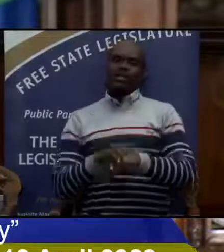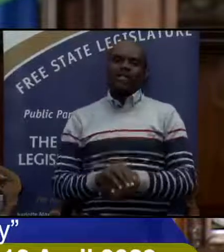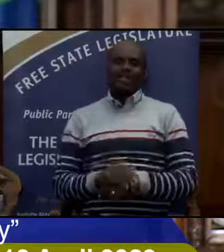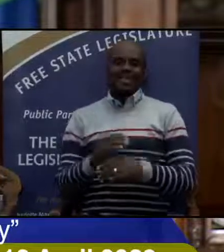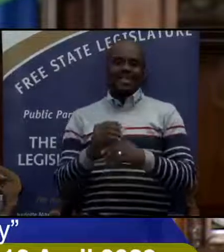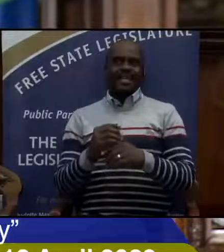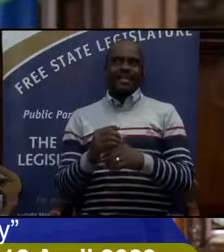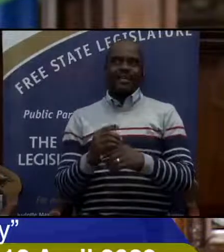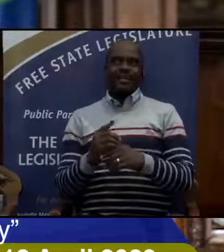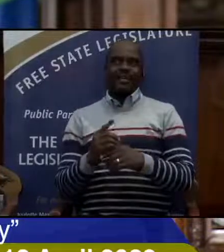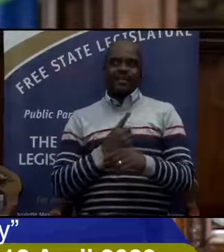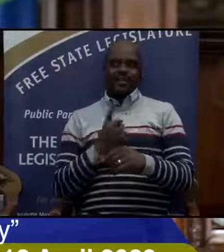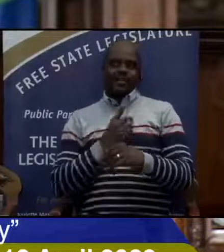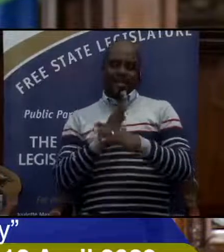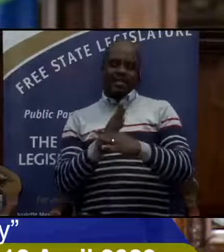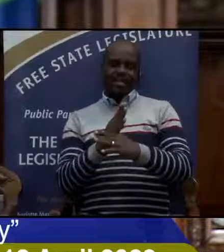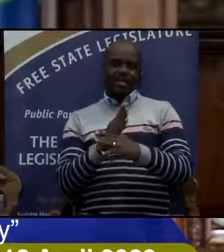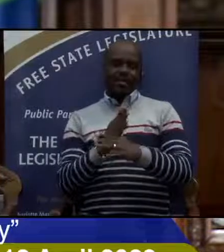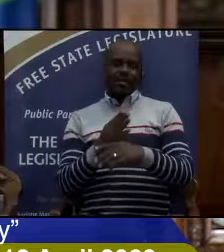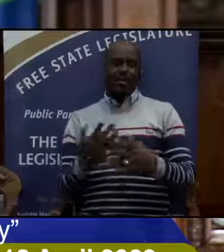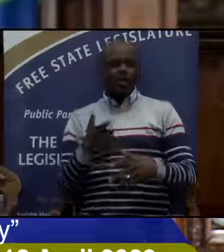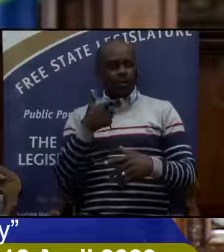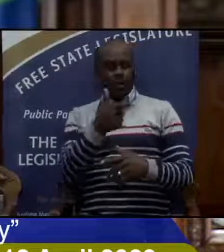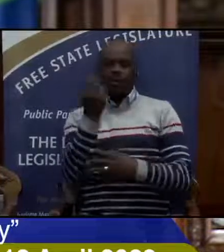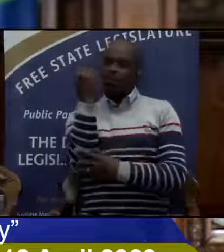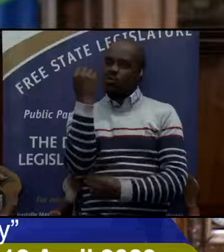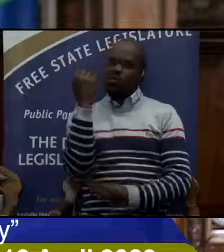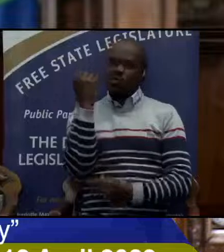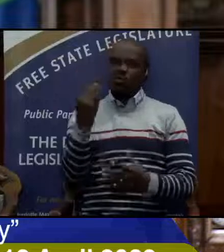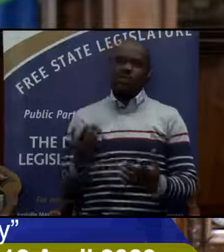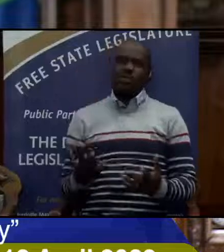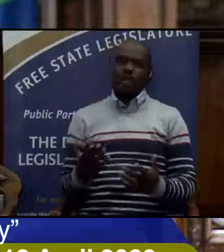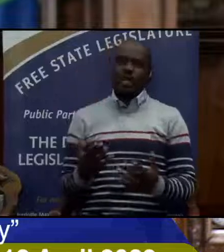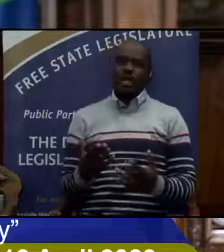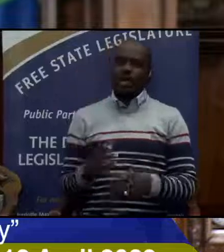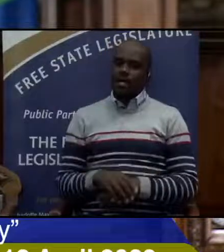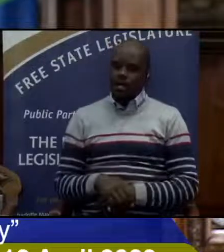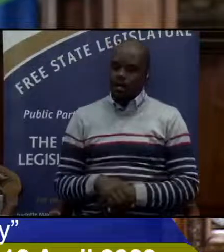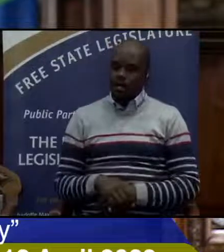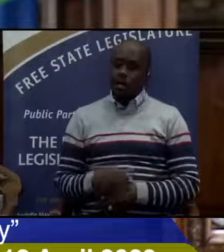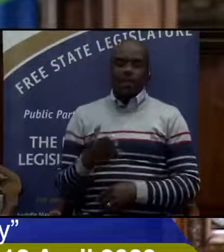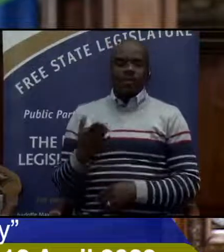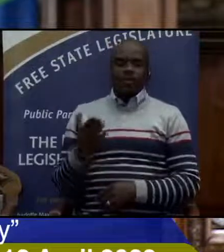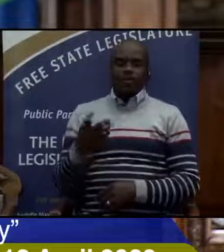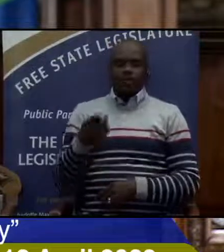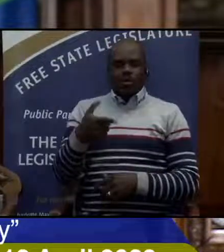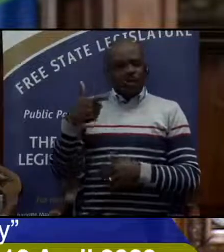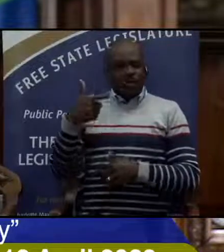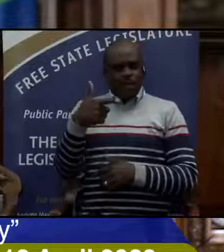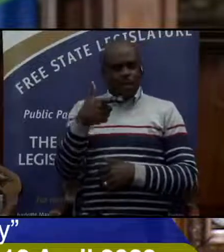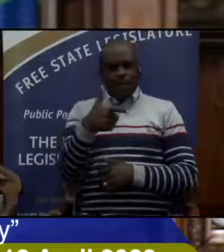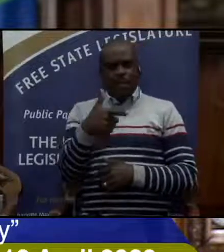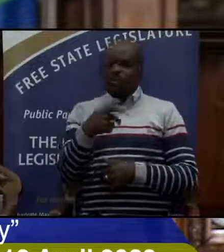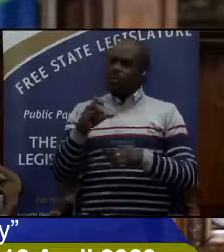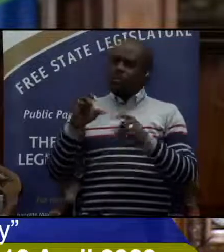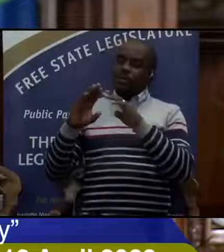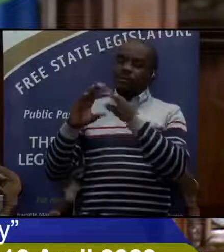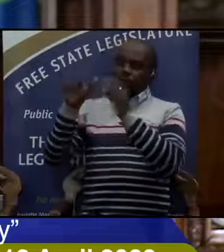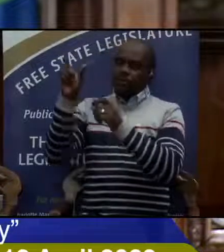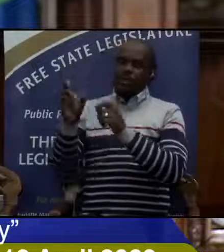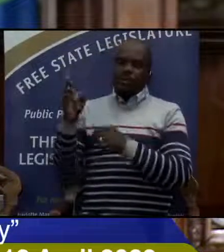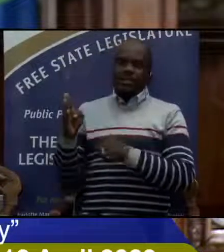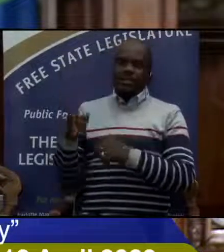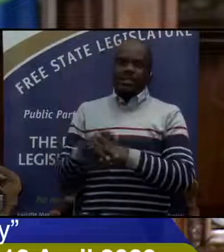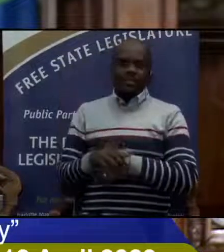tse different from different parts o mo gautse situation is more less bad. Let's attend to those issues, reading more serious.